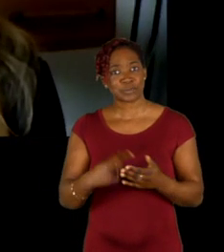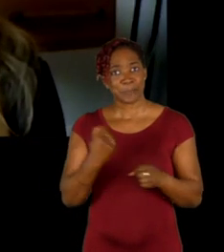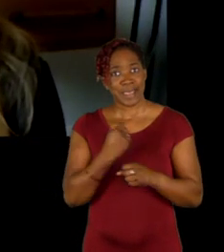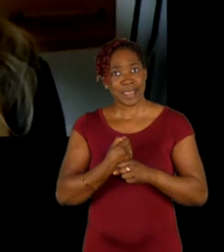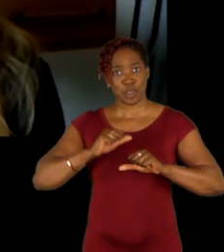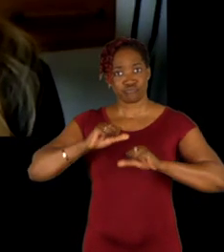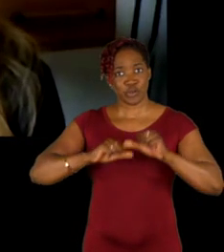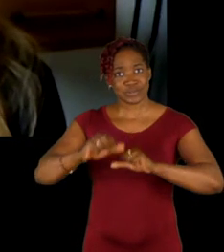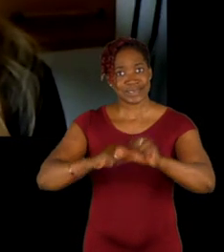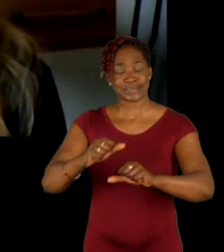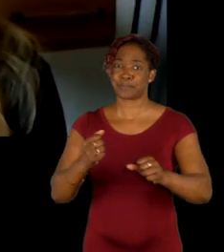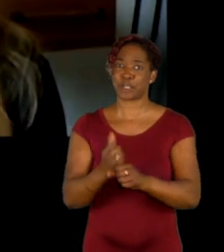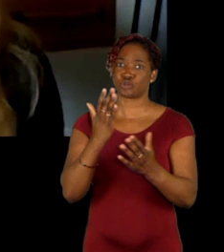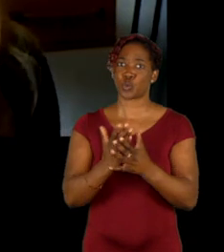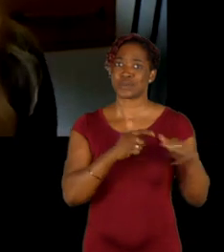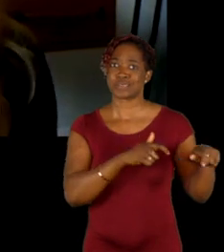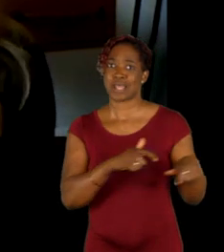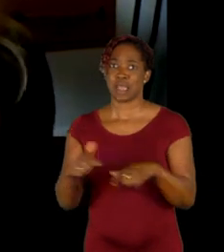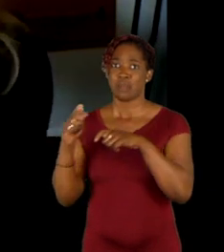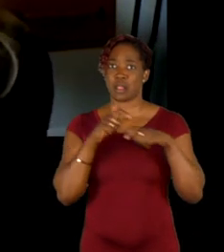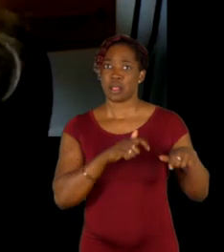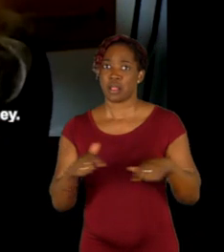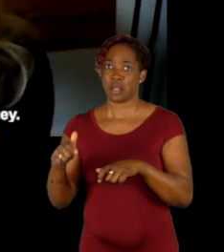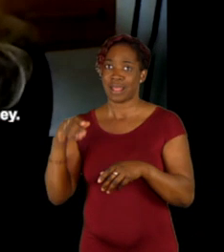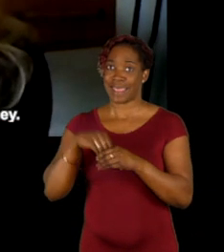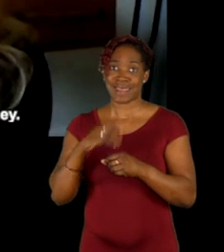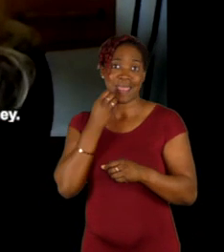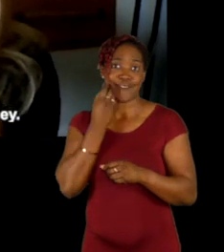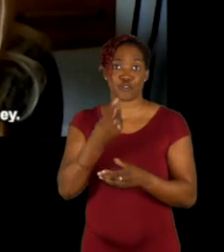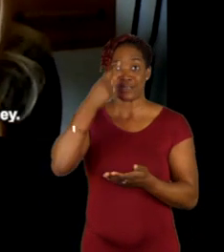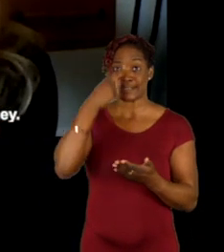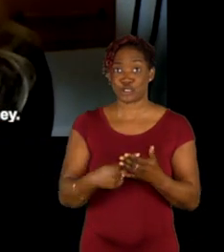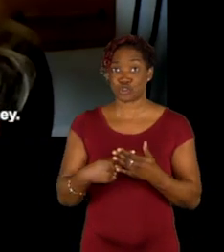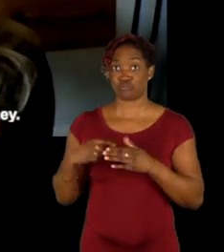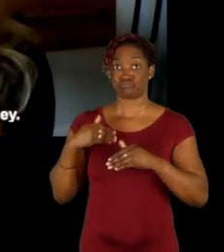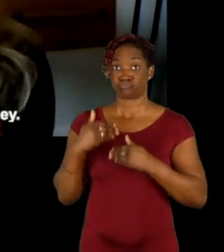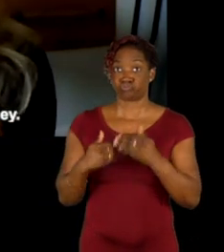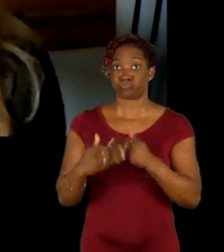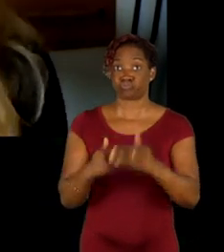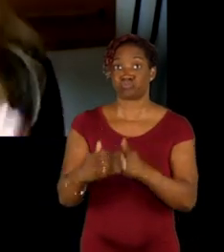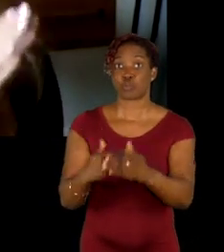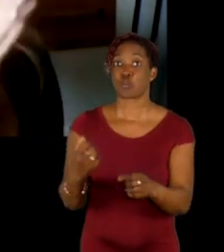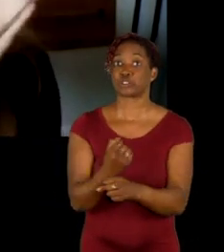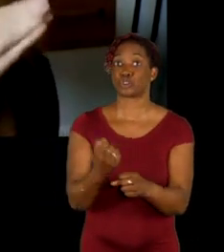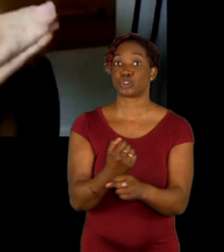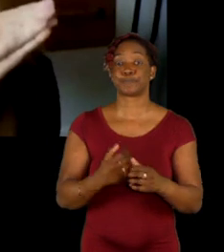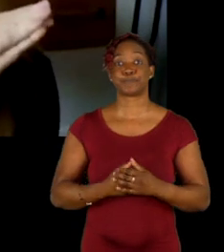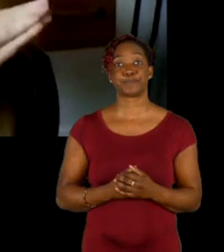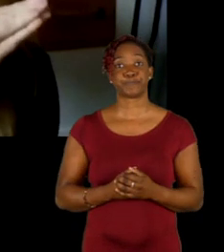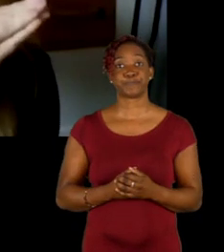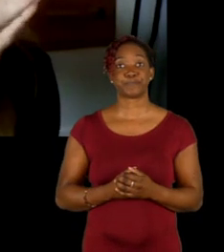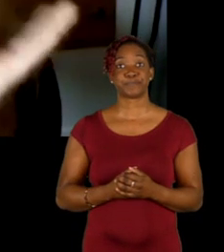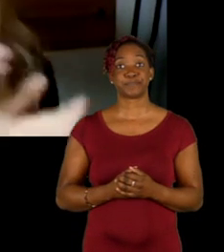So embedding sustainability in every single decision that we make along our production journey.